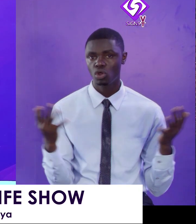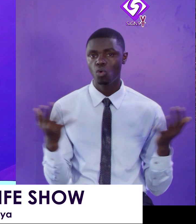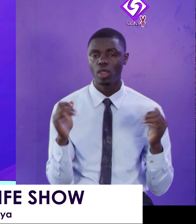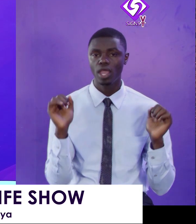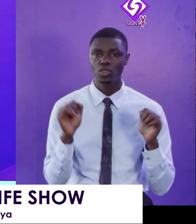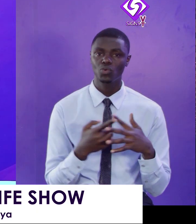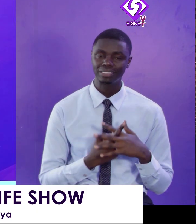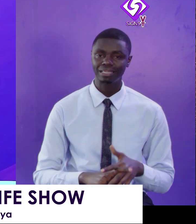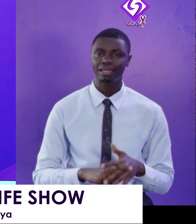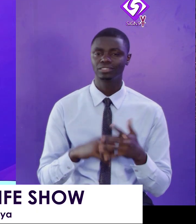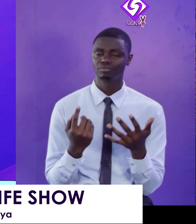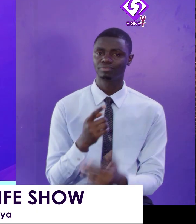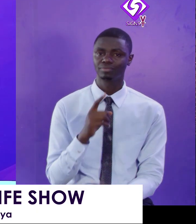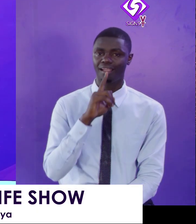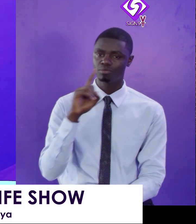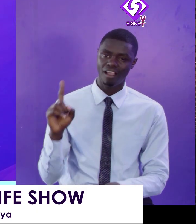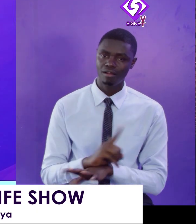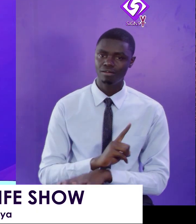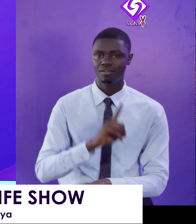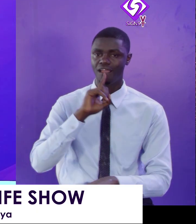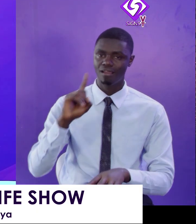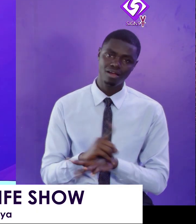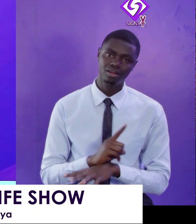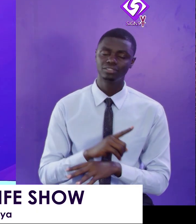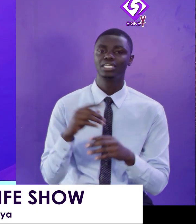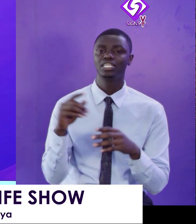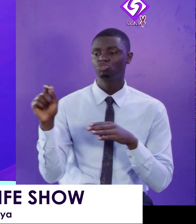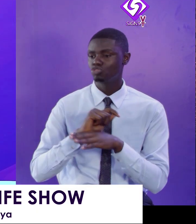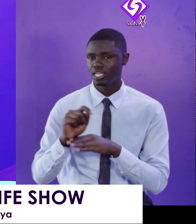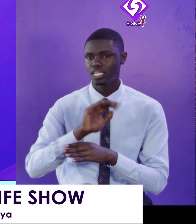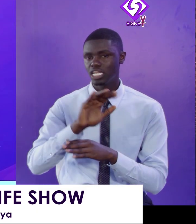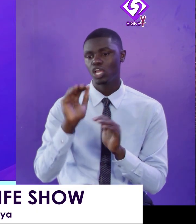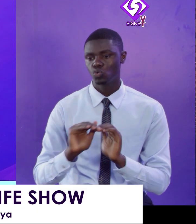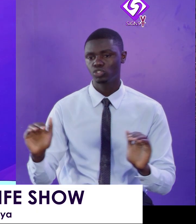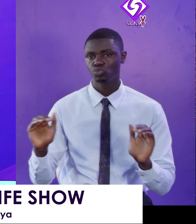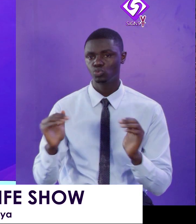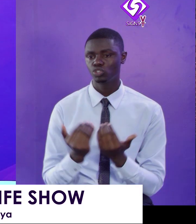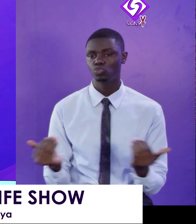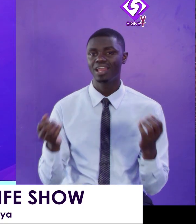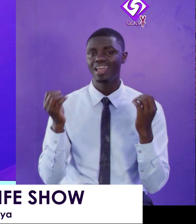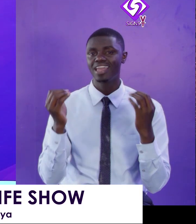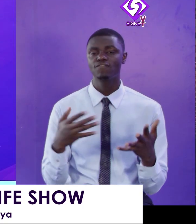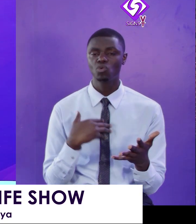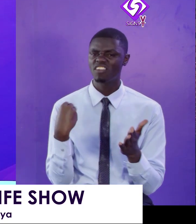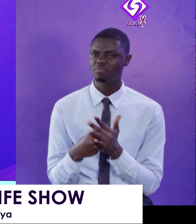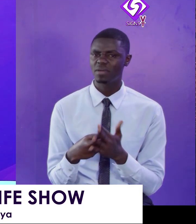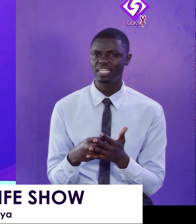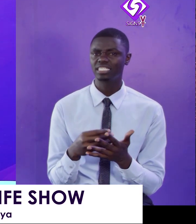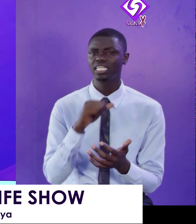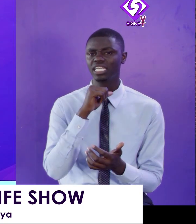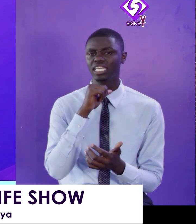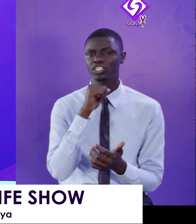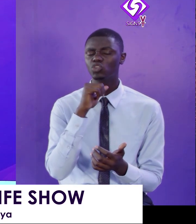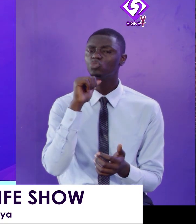start deliberately training your children that if you have extra money that you don't need, you don't have to